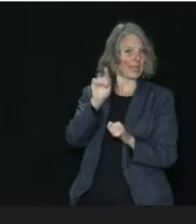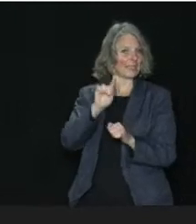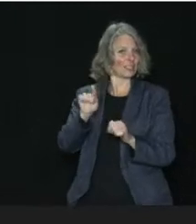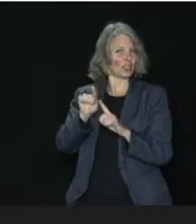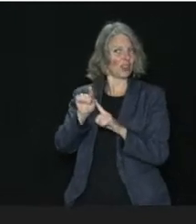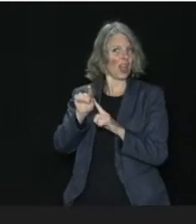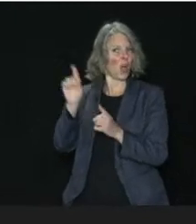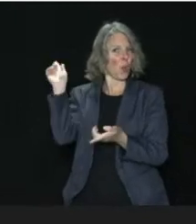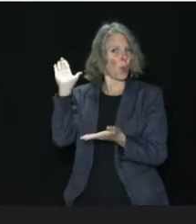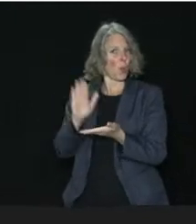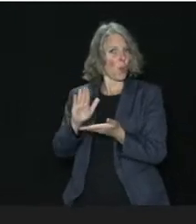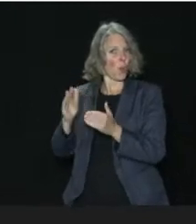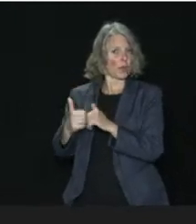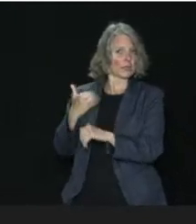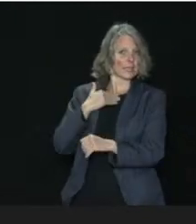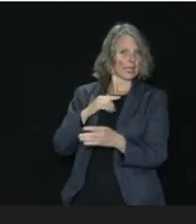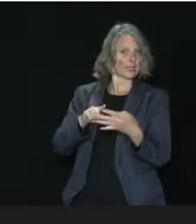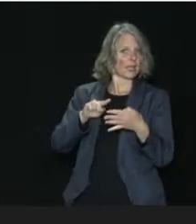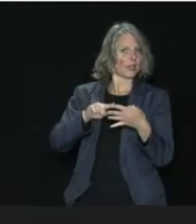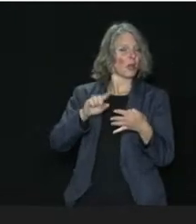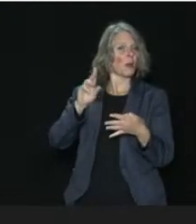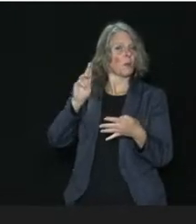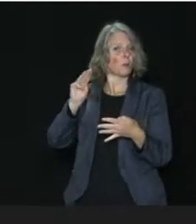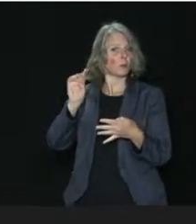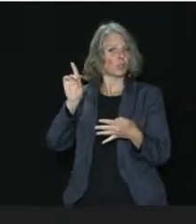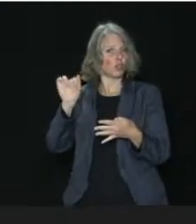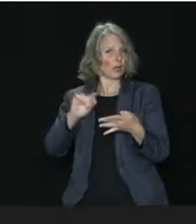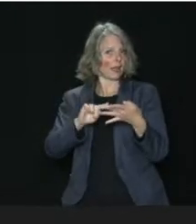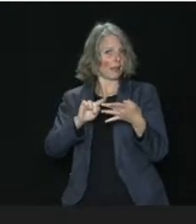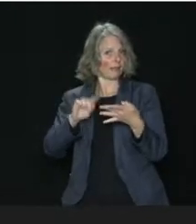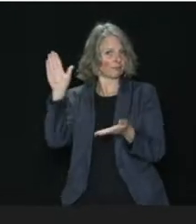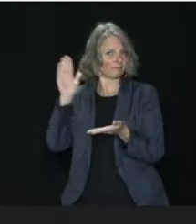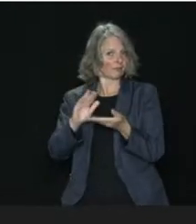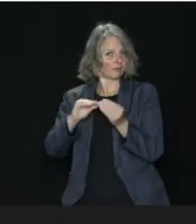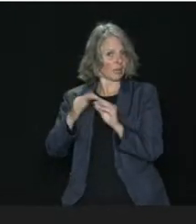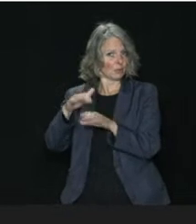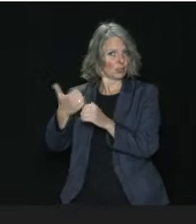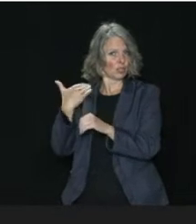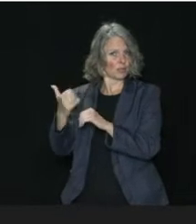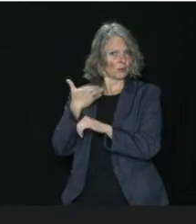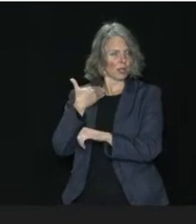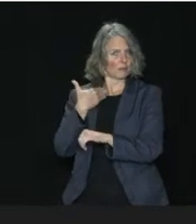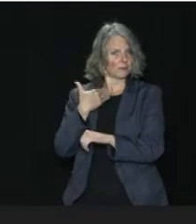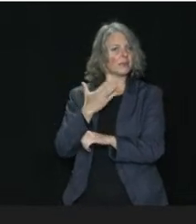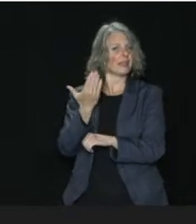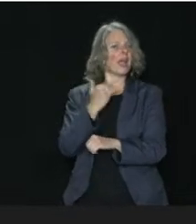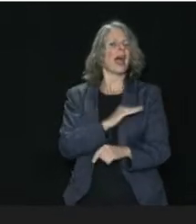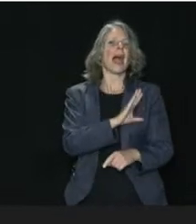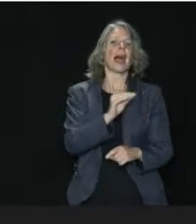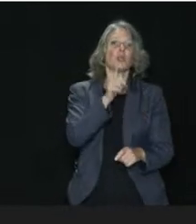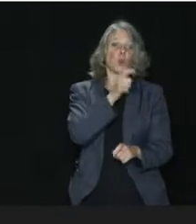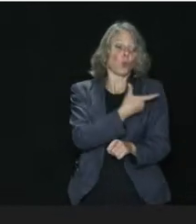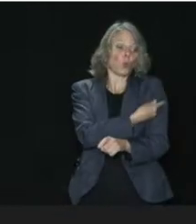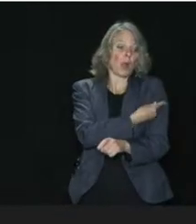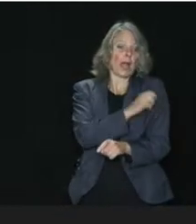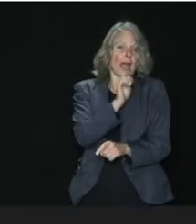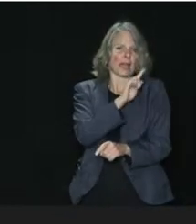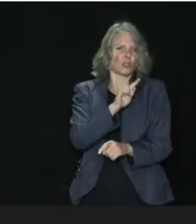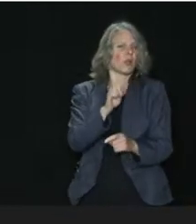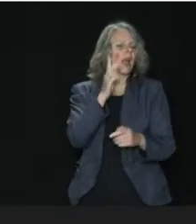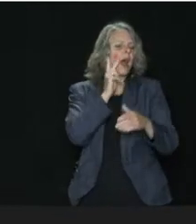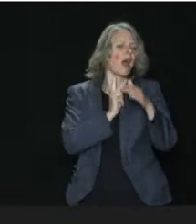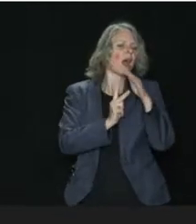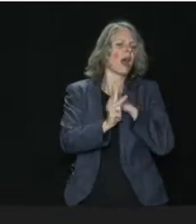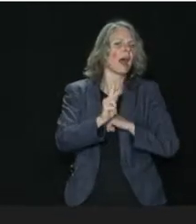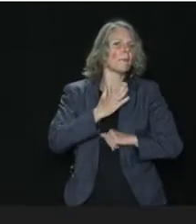Moderna. And what's your advice to people who are already looking, who have already had one shot of AstraZeneca and are already looking ahead to